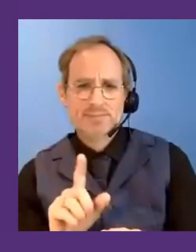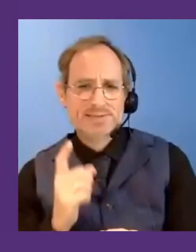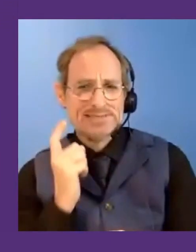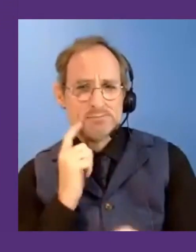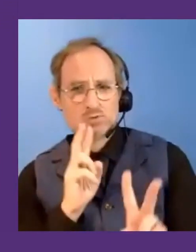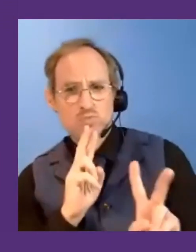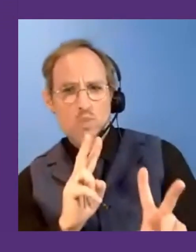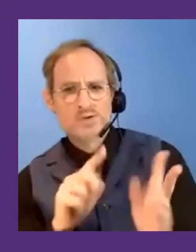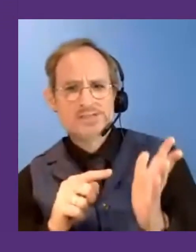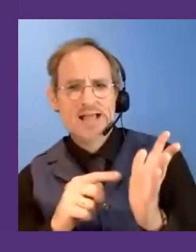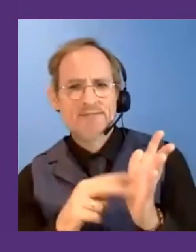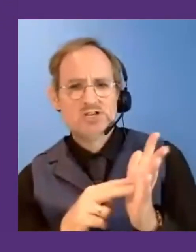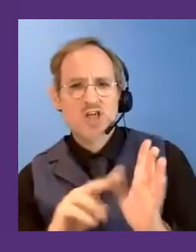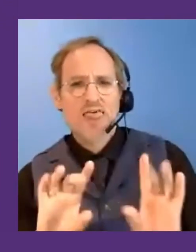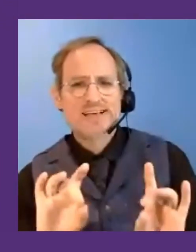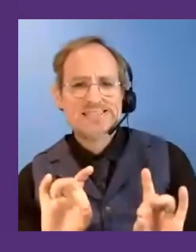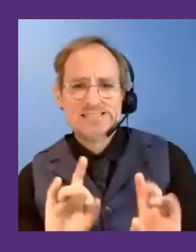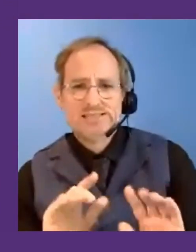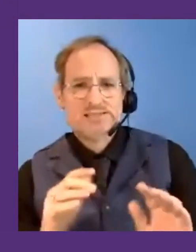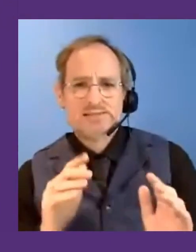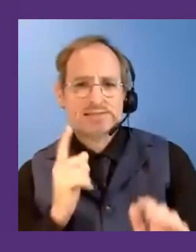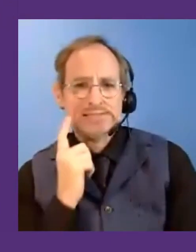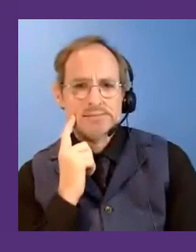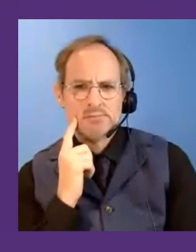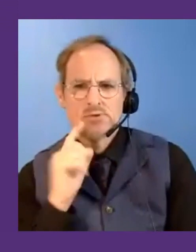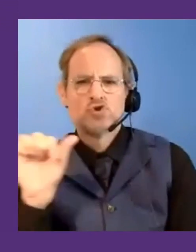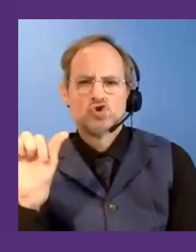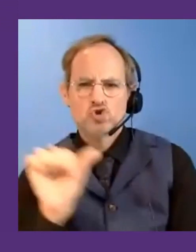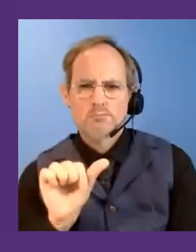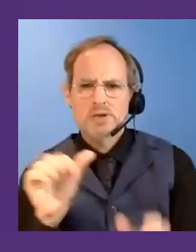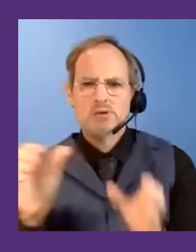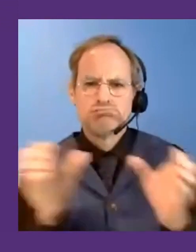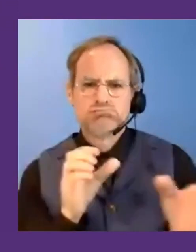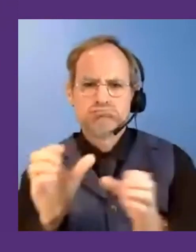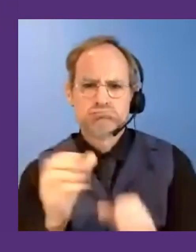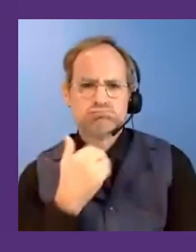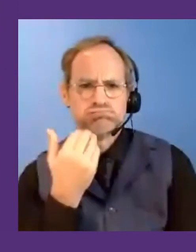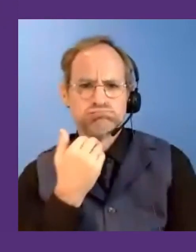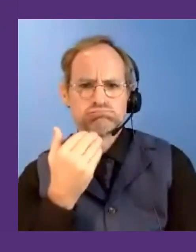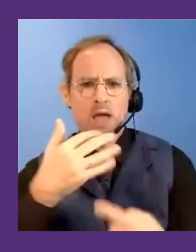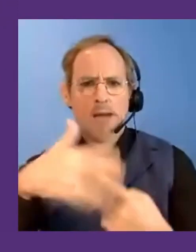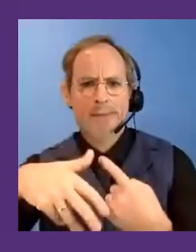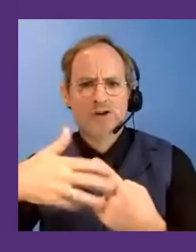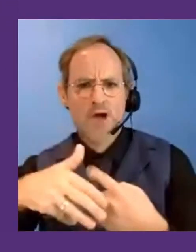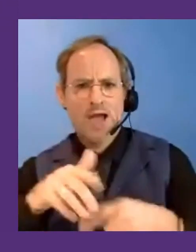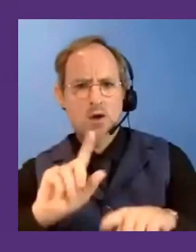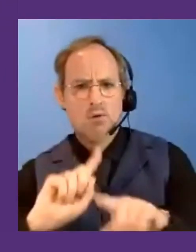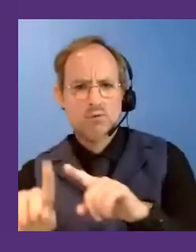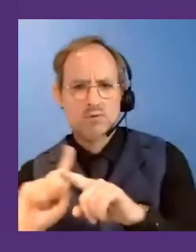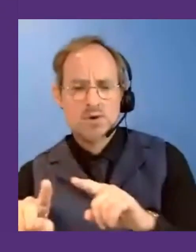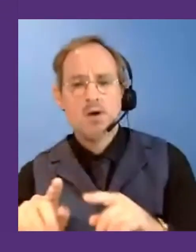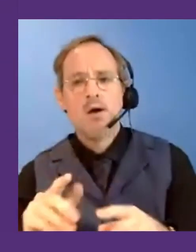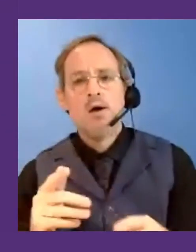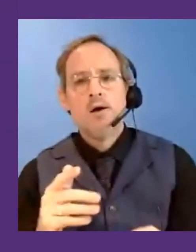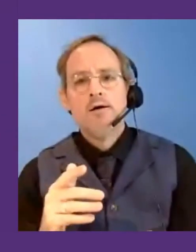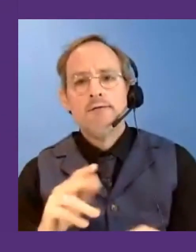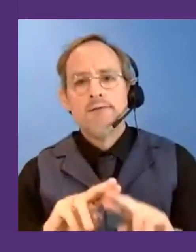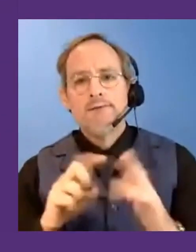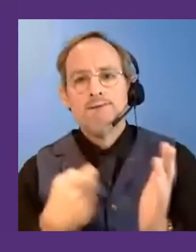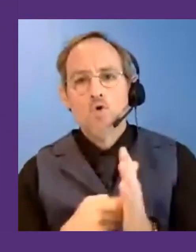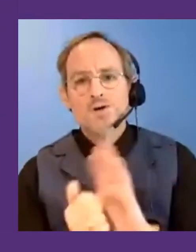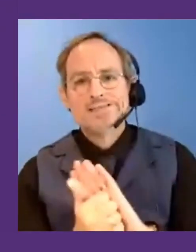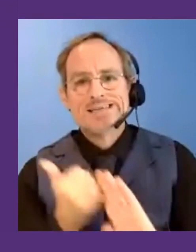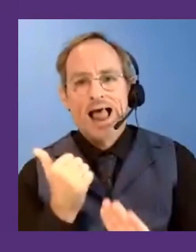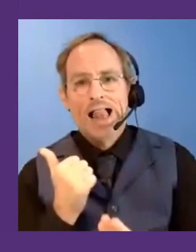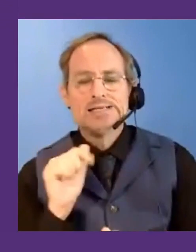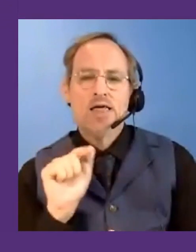hard, all kinds of people should be able to come into it. But that's how it's been. So 4 Skills is a program that is like getting to